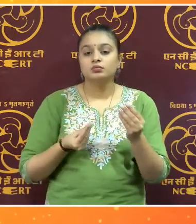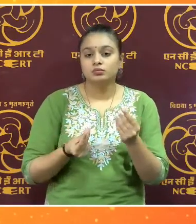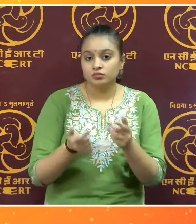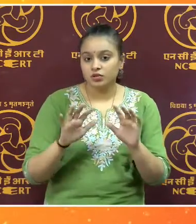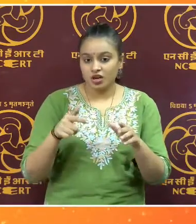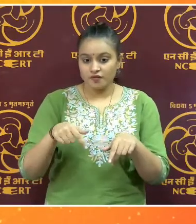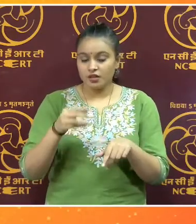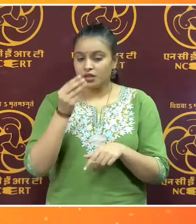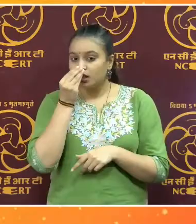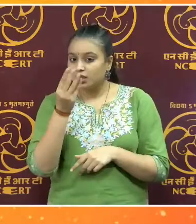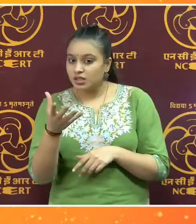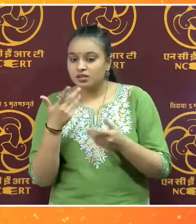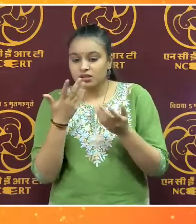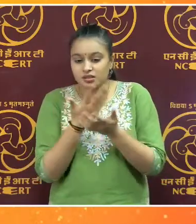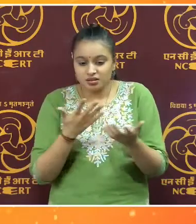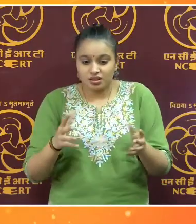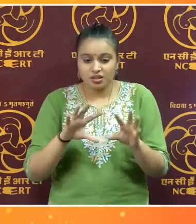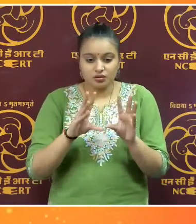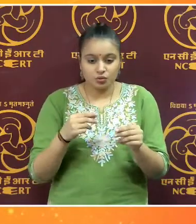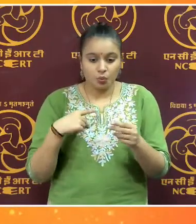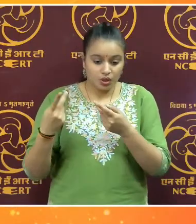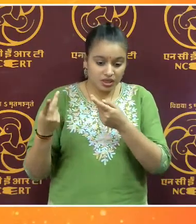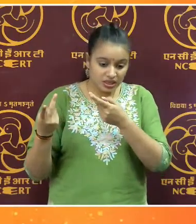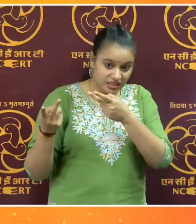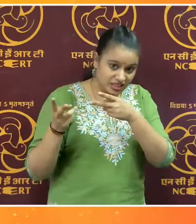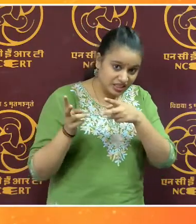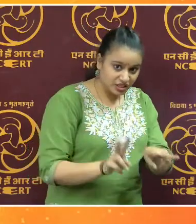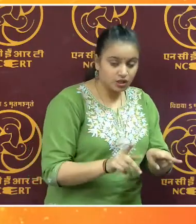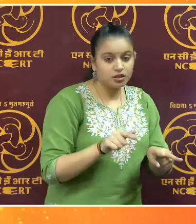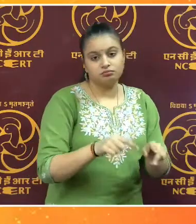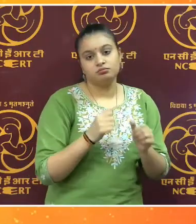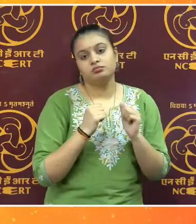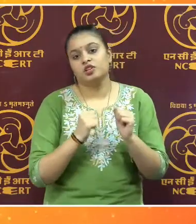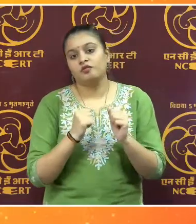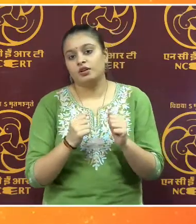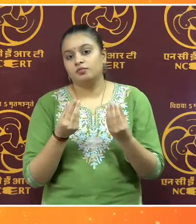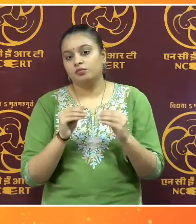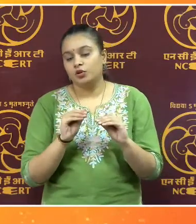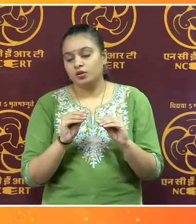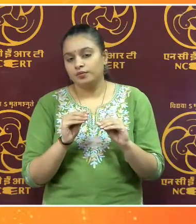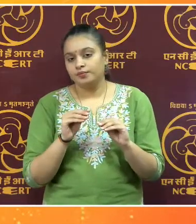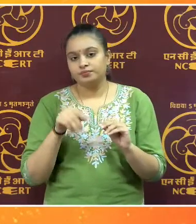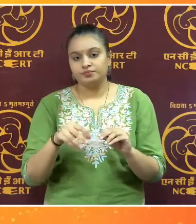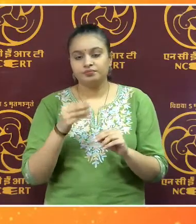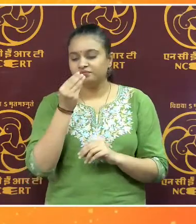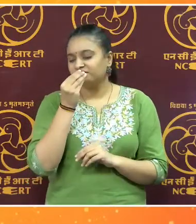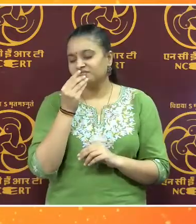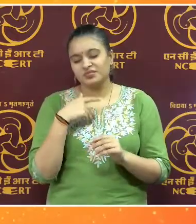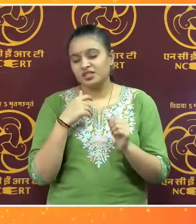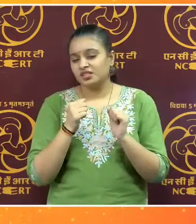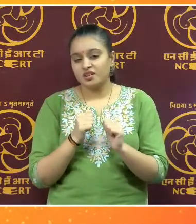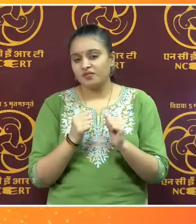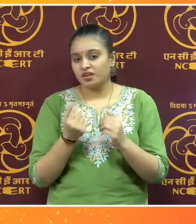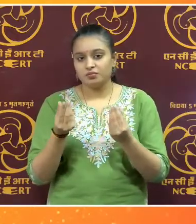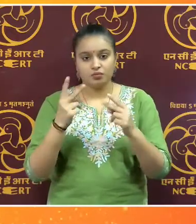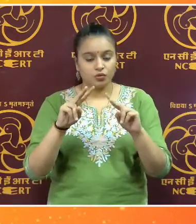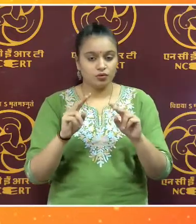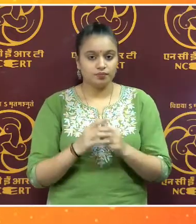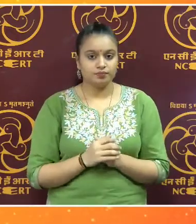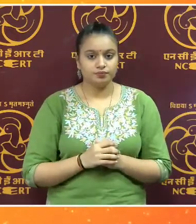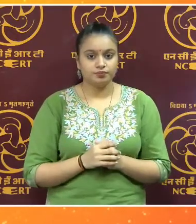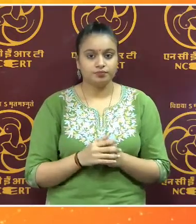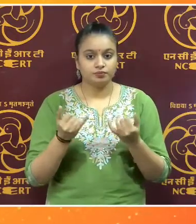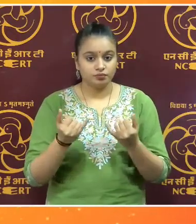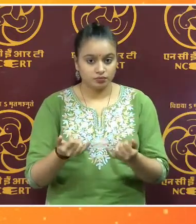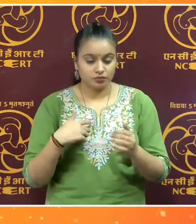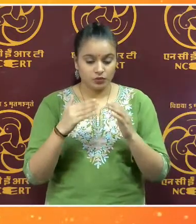much easier to steal something than to return it undetected. It's so difficult. So now he